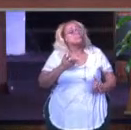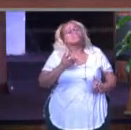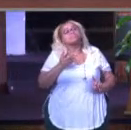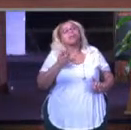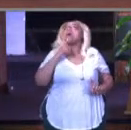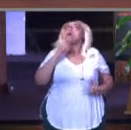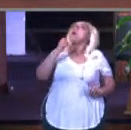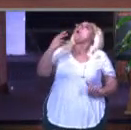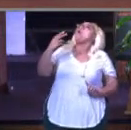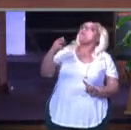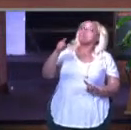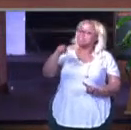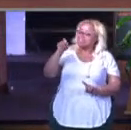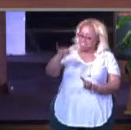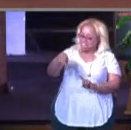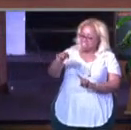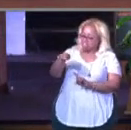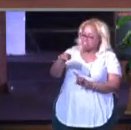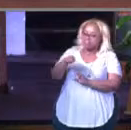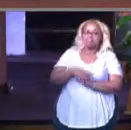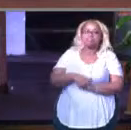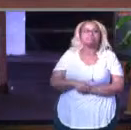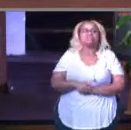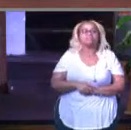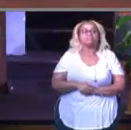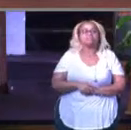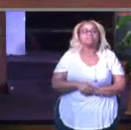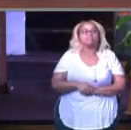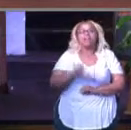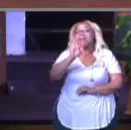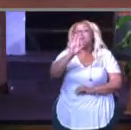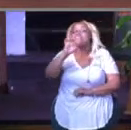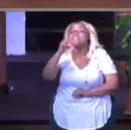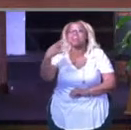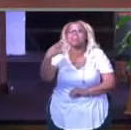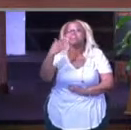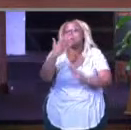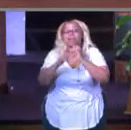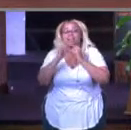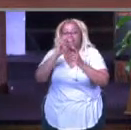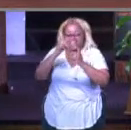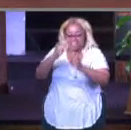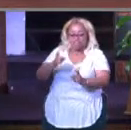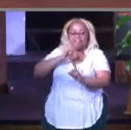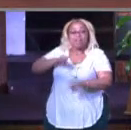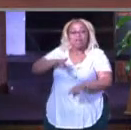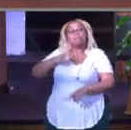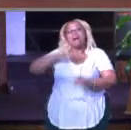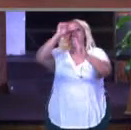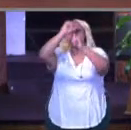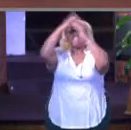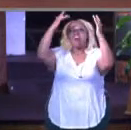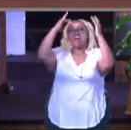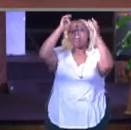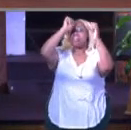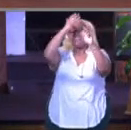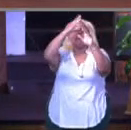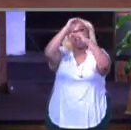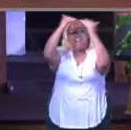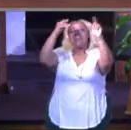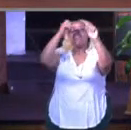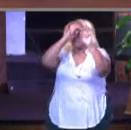he says, oh, that right there. He said, flesh and blood didn't give that to you, but my Father who is in